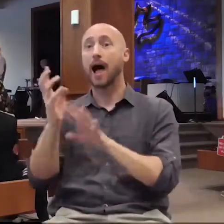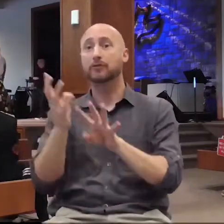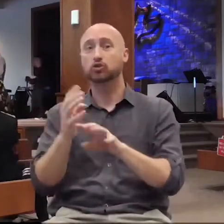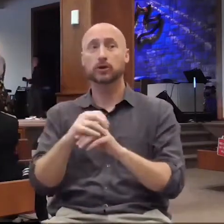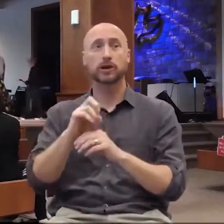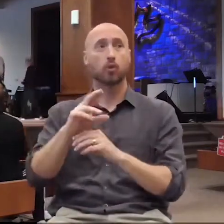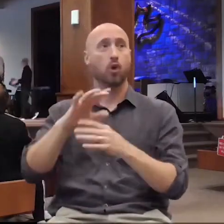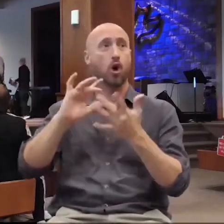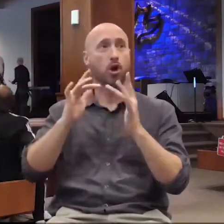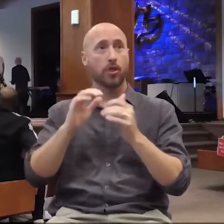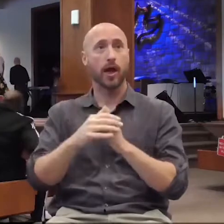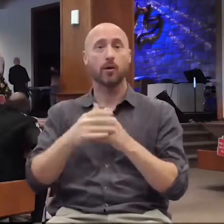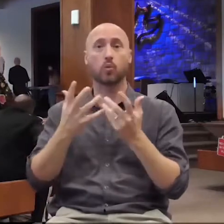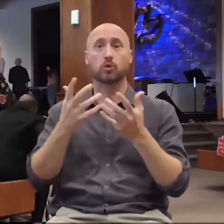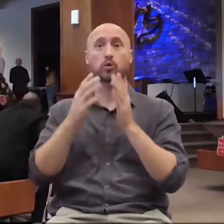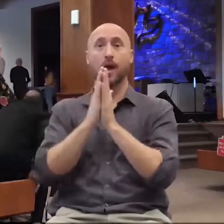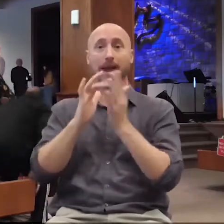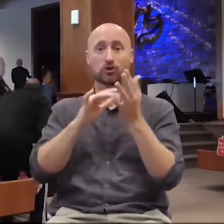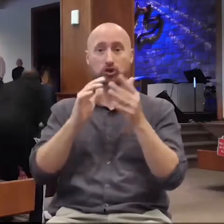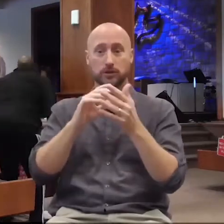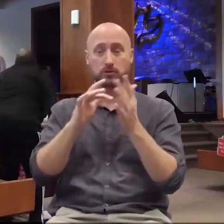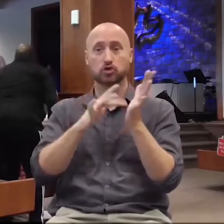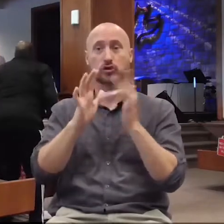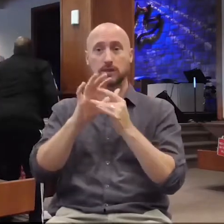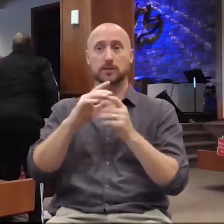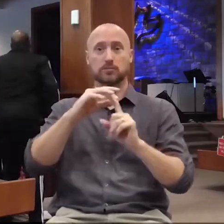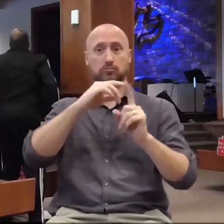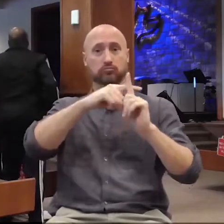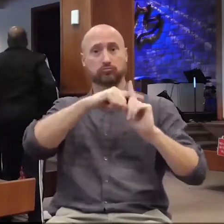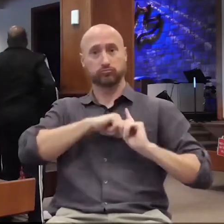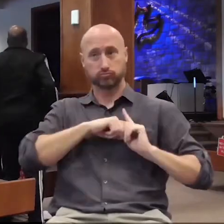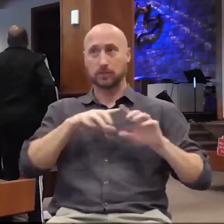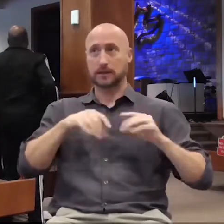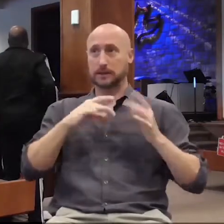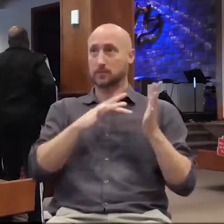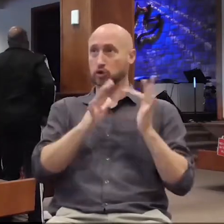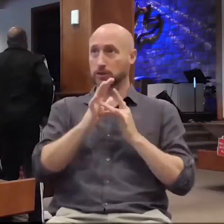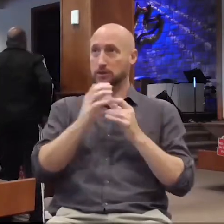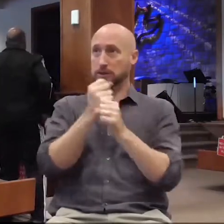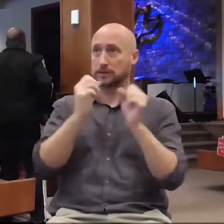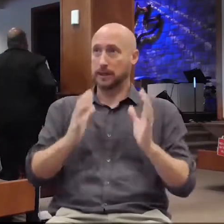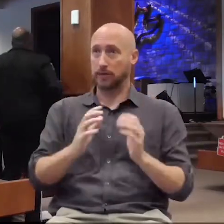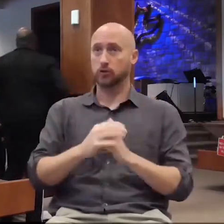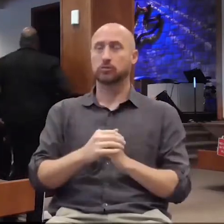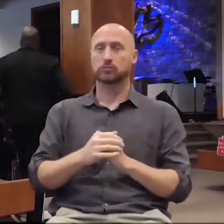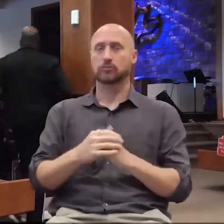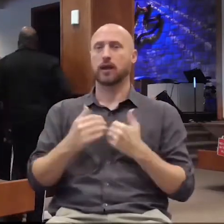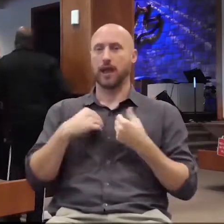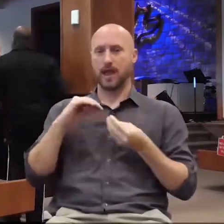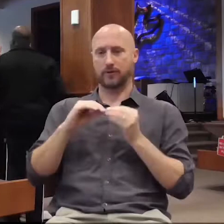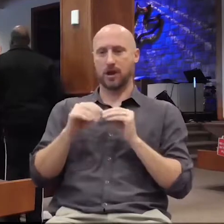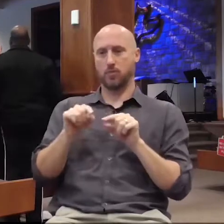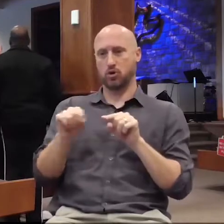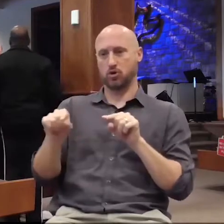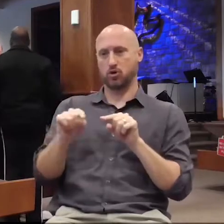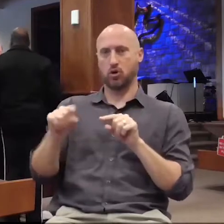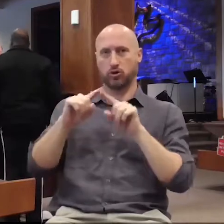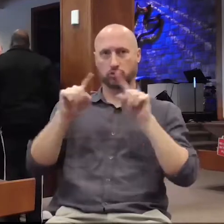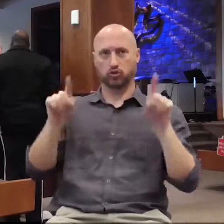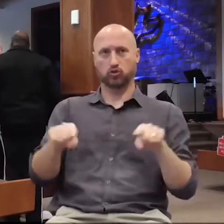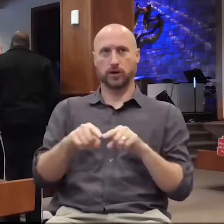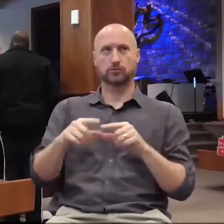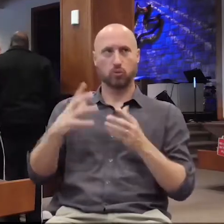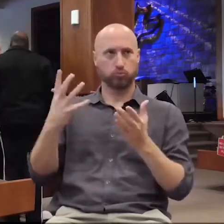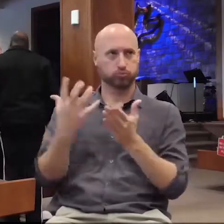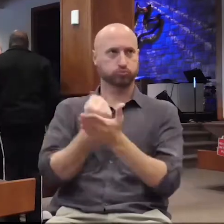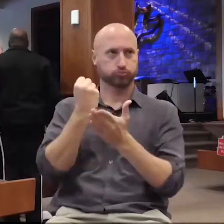to ask Christ to be your Savior, there's a number that'll come up on the screen. I encourage you to take advantage of that. If you're here and you don't know